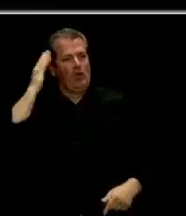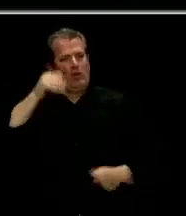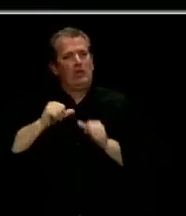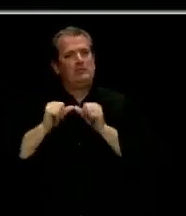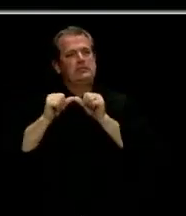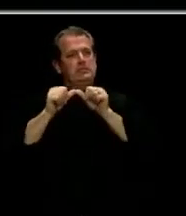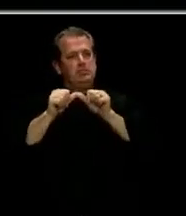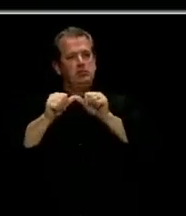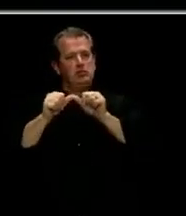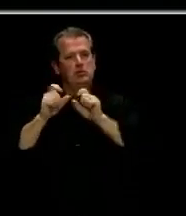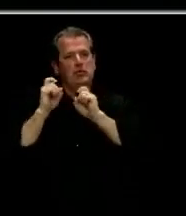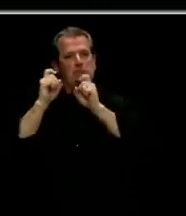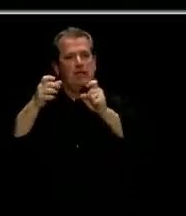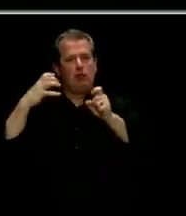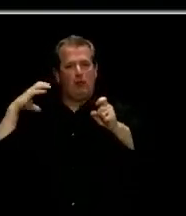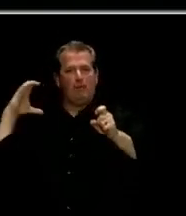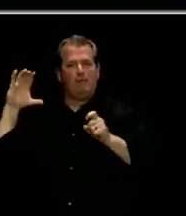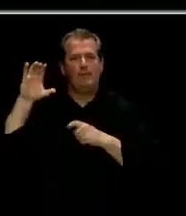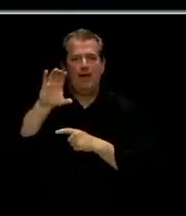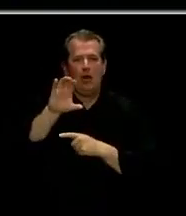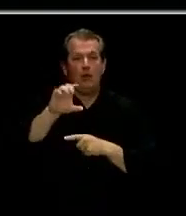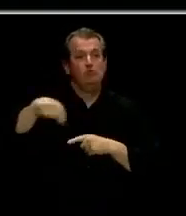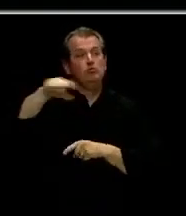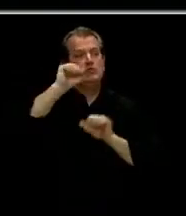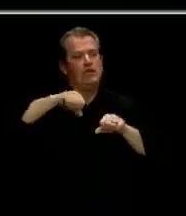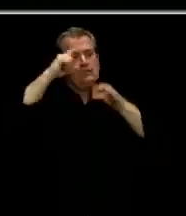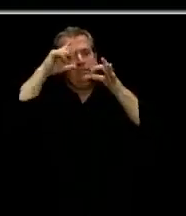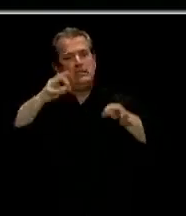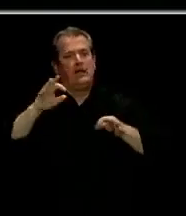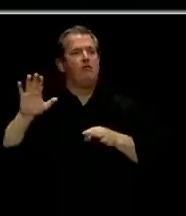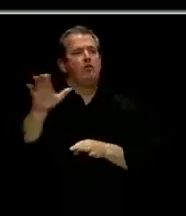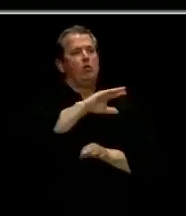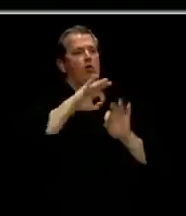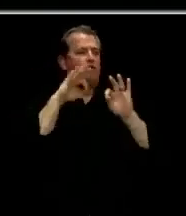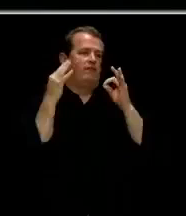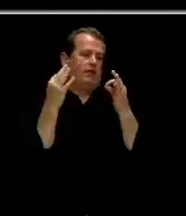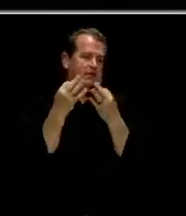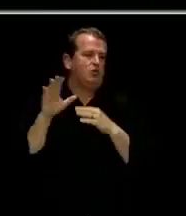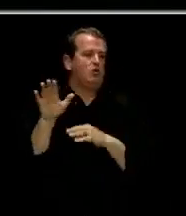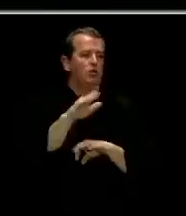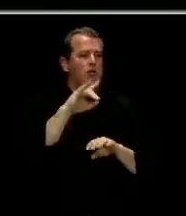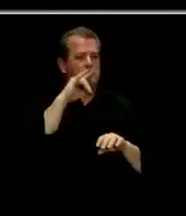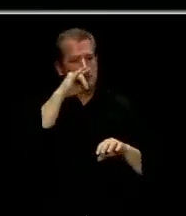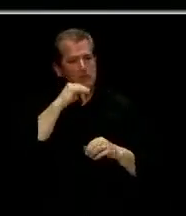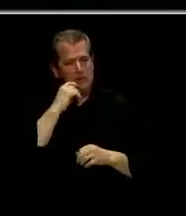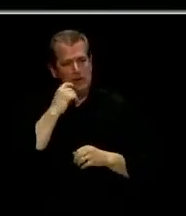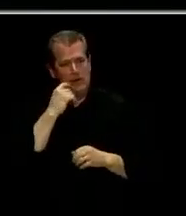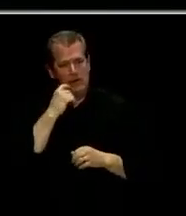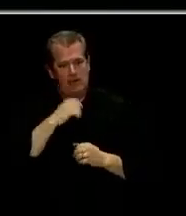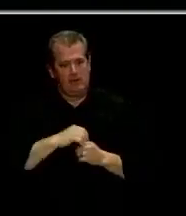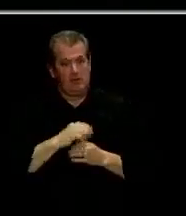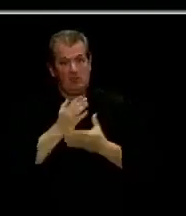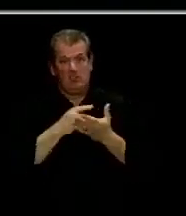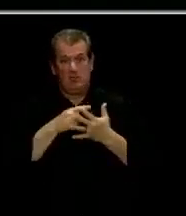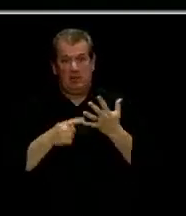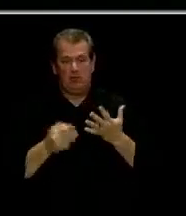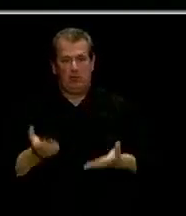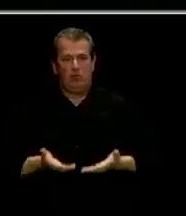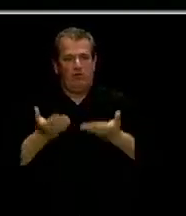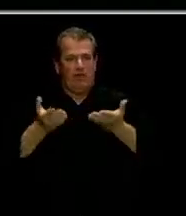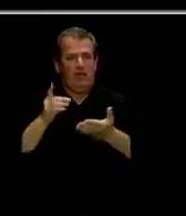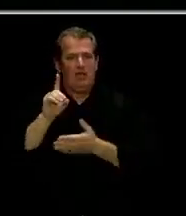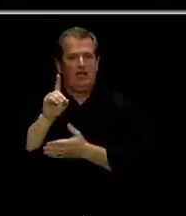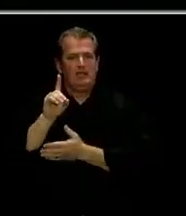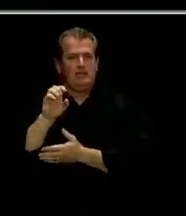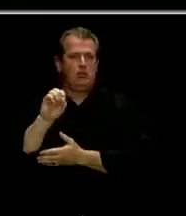to empower you so that you can make those choices for your families and for your children. So some of the things that we specifically provide at DOE